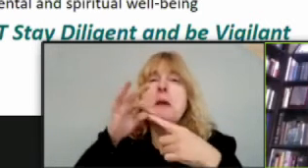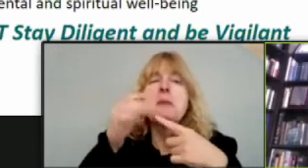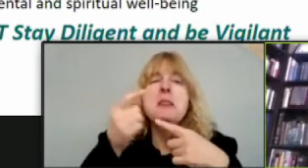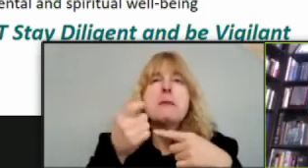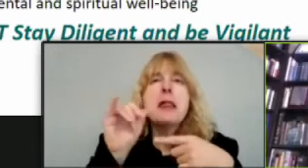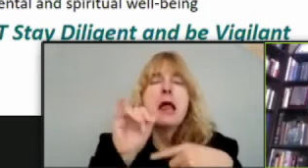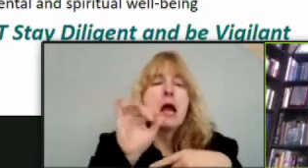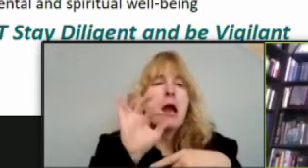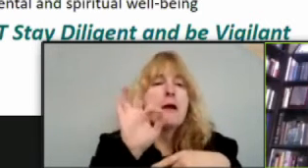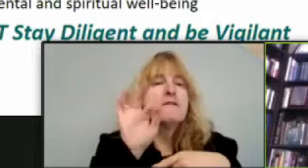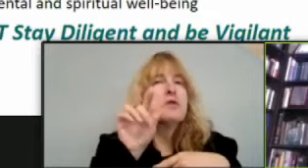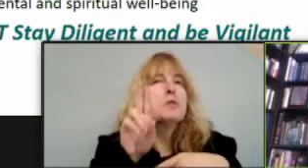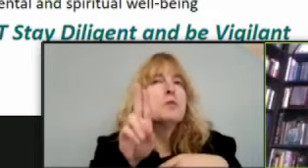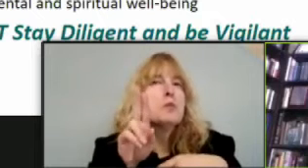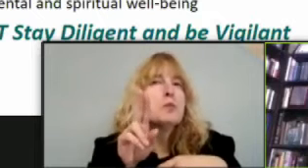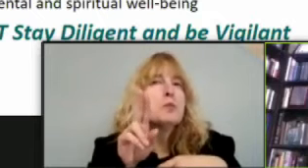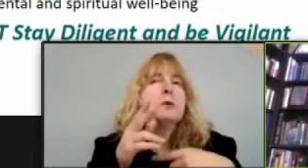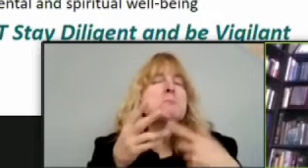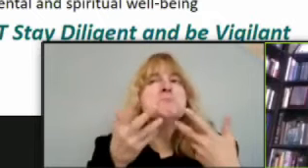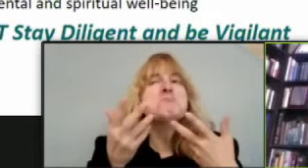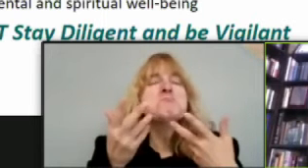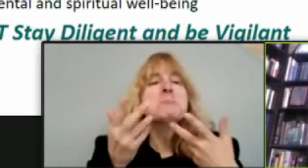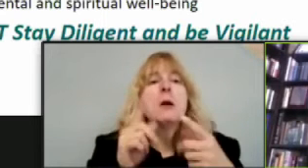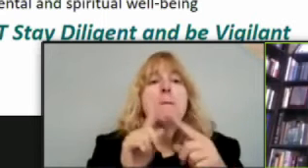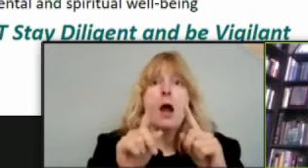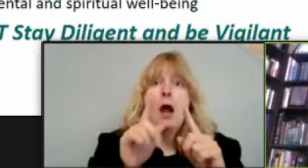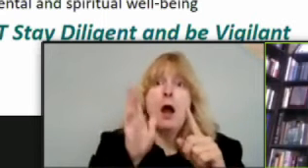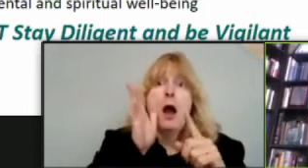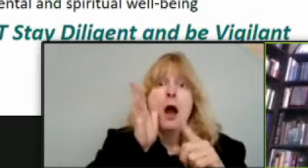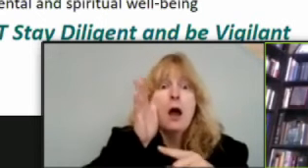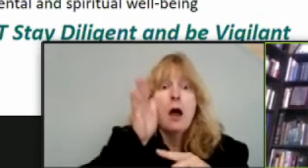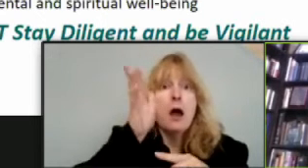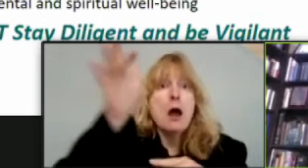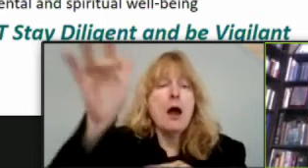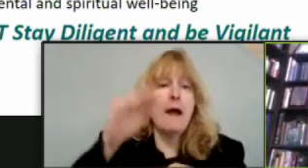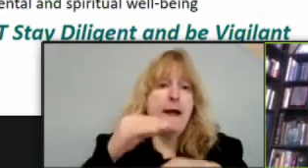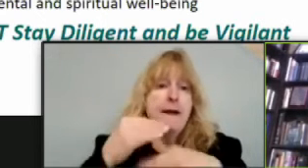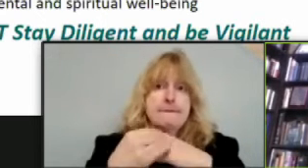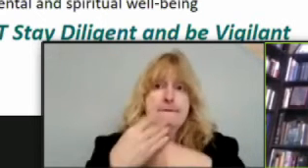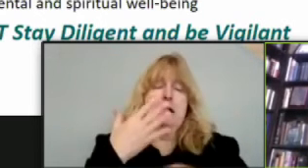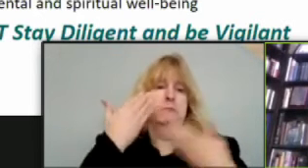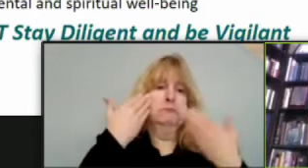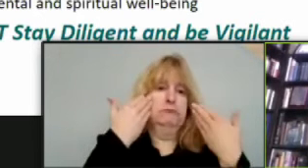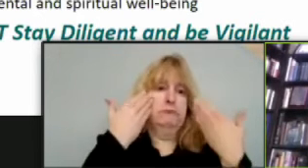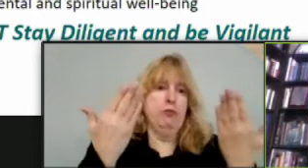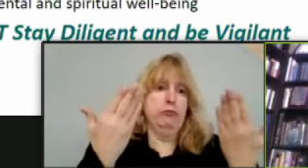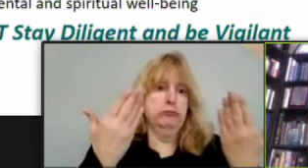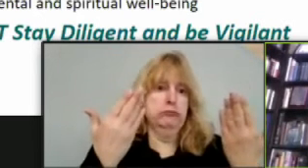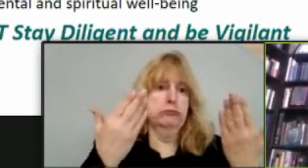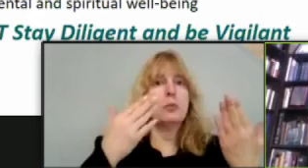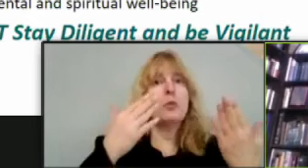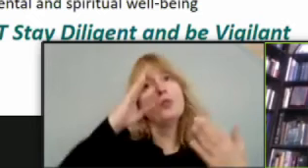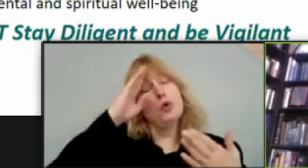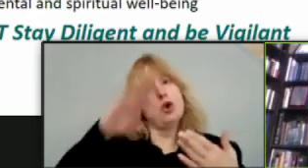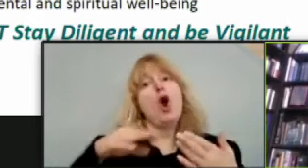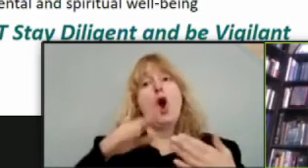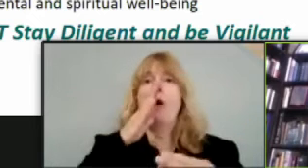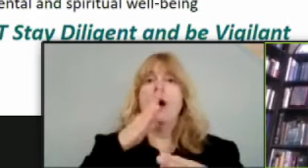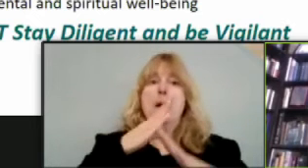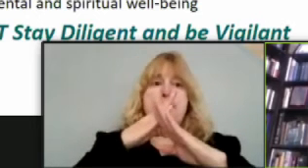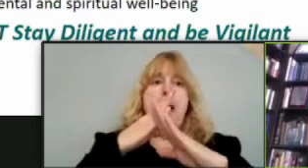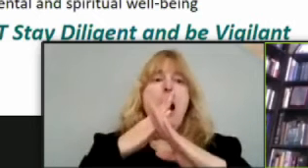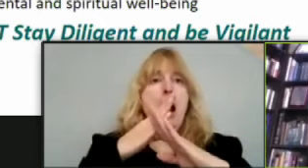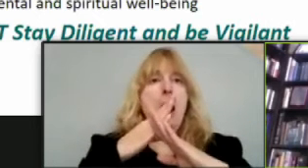we don't know long-term effects. We also know that these vaccines block symptoms and disease, which is a major issue for